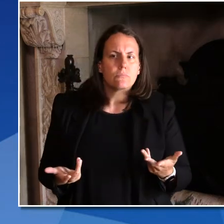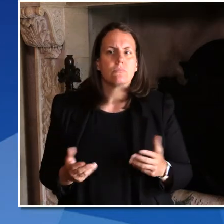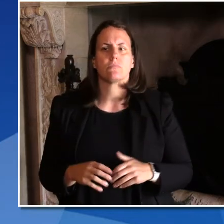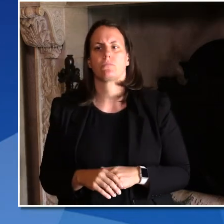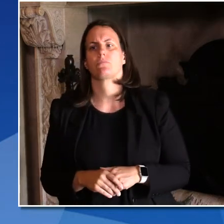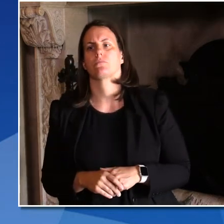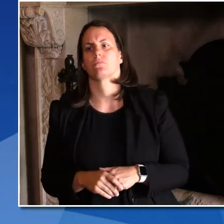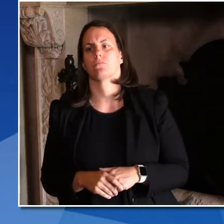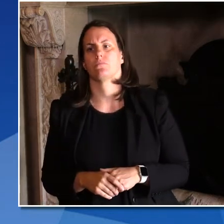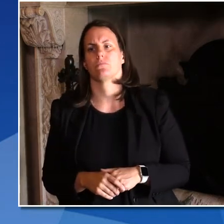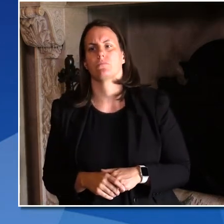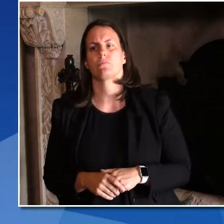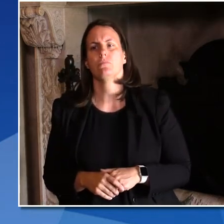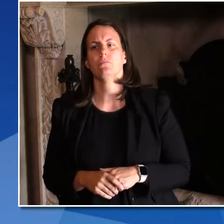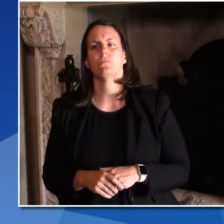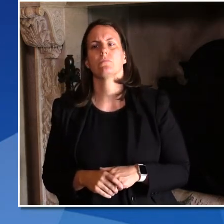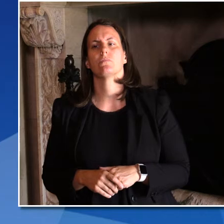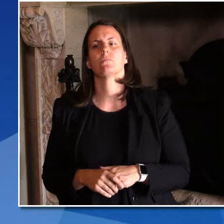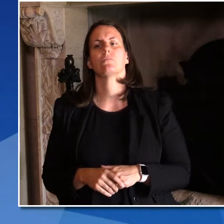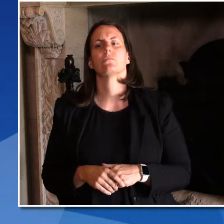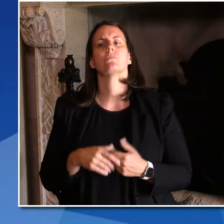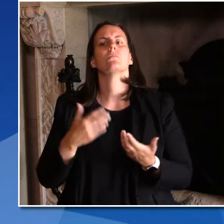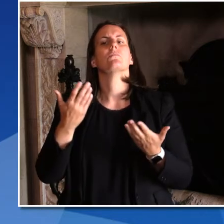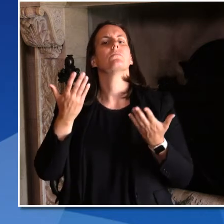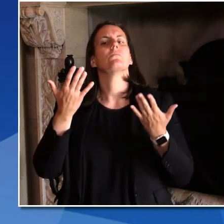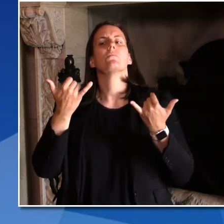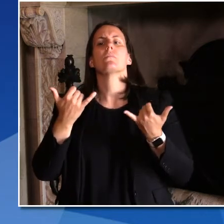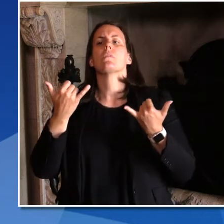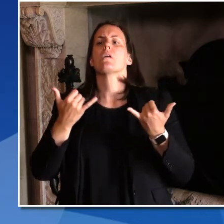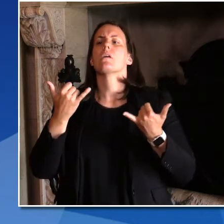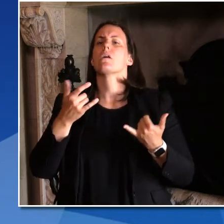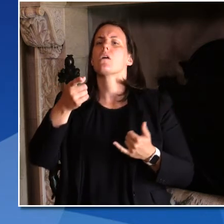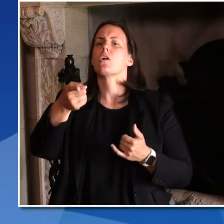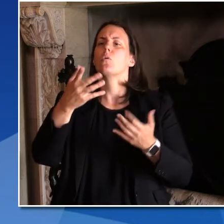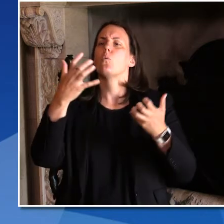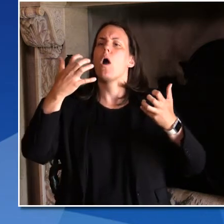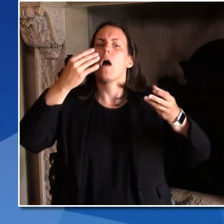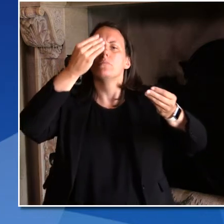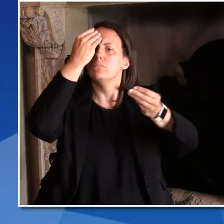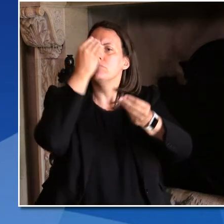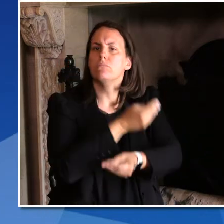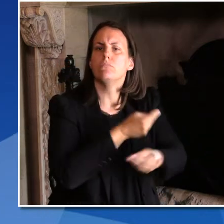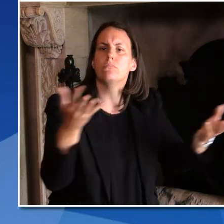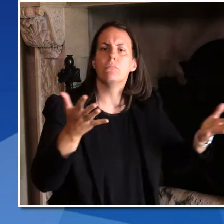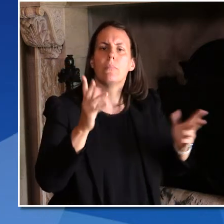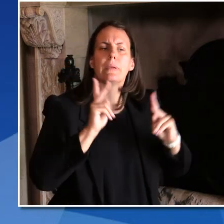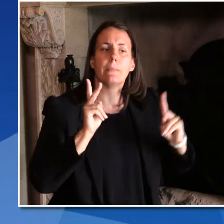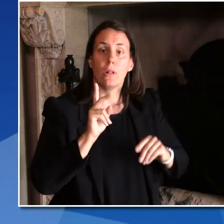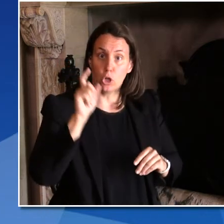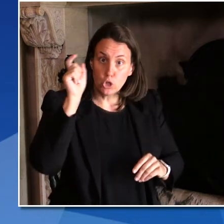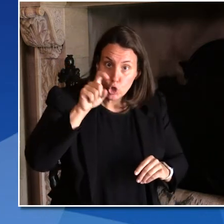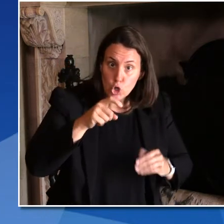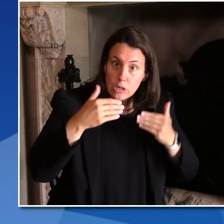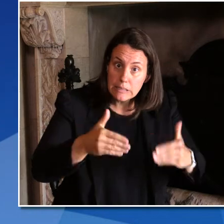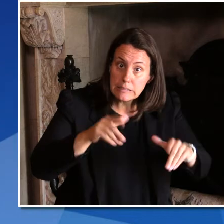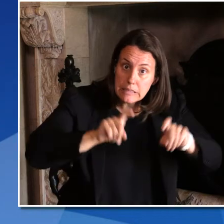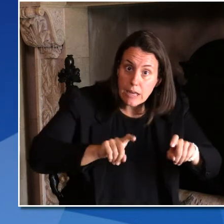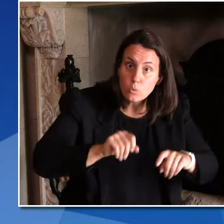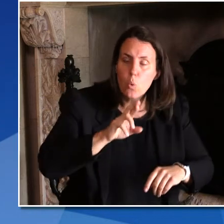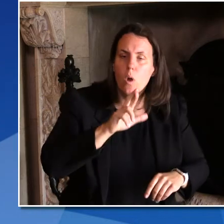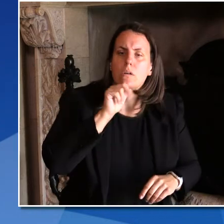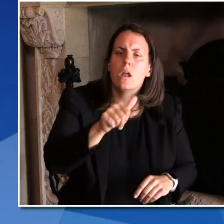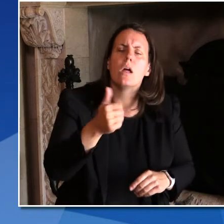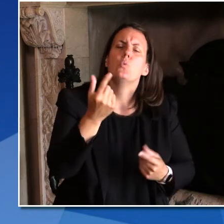most updated message for folks wondering if they should test, including people who might not have symptoms but might have